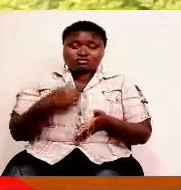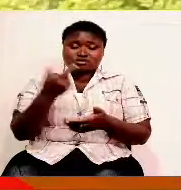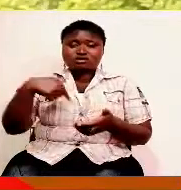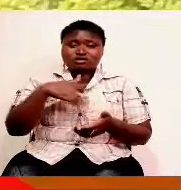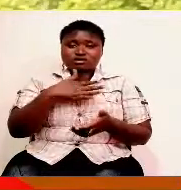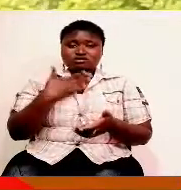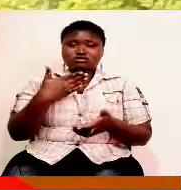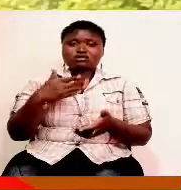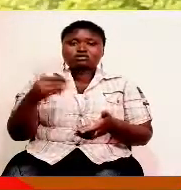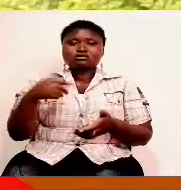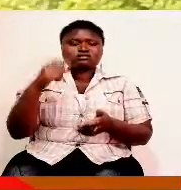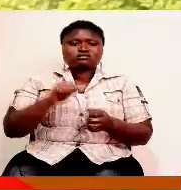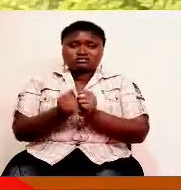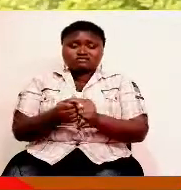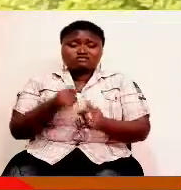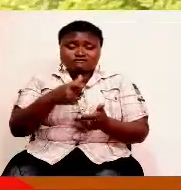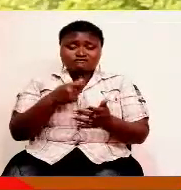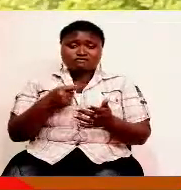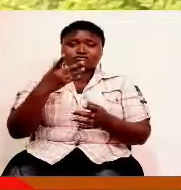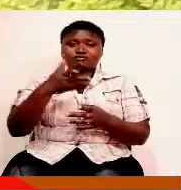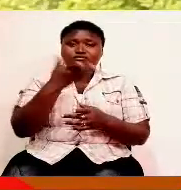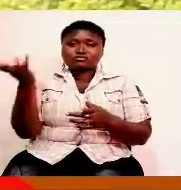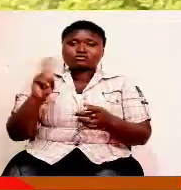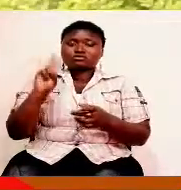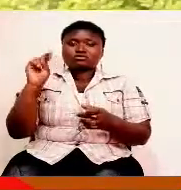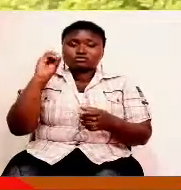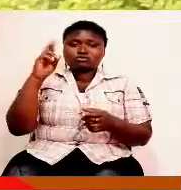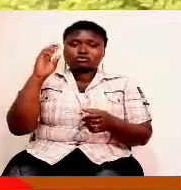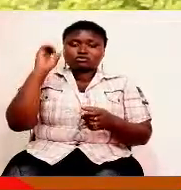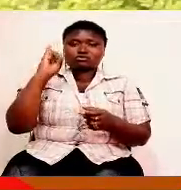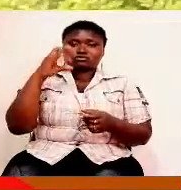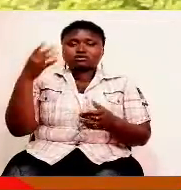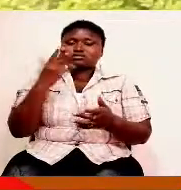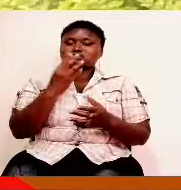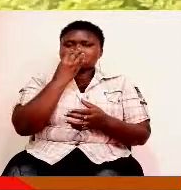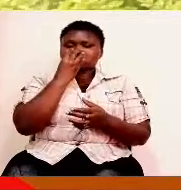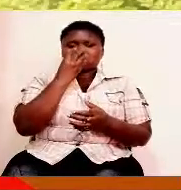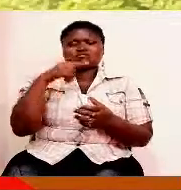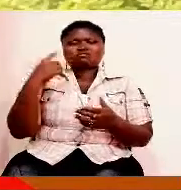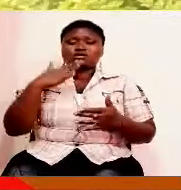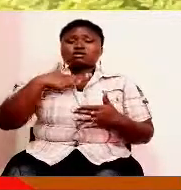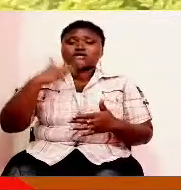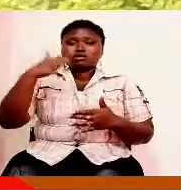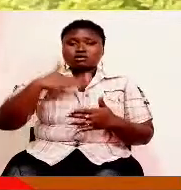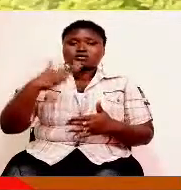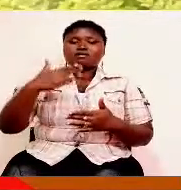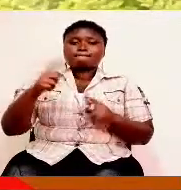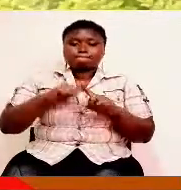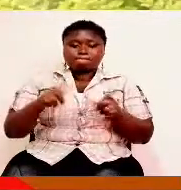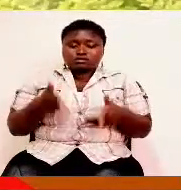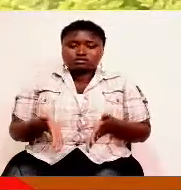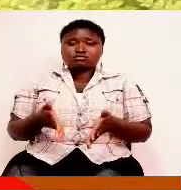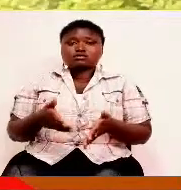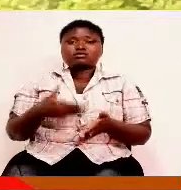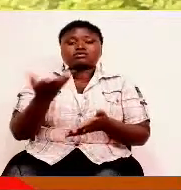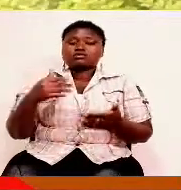totally different from the original one. The other one you could lose breath, panting and all. But this one just hits you and